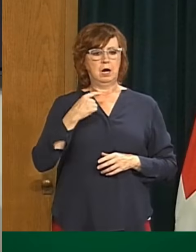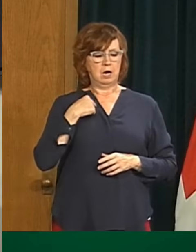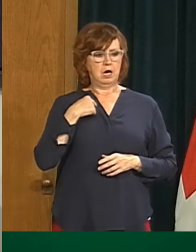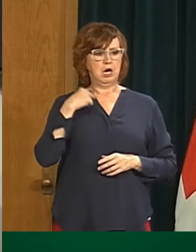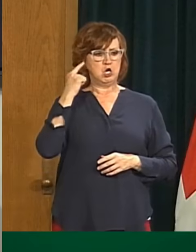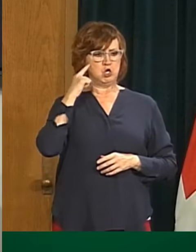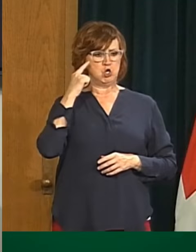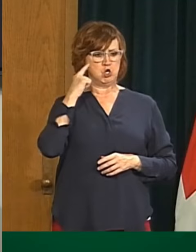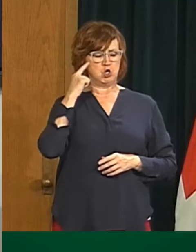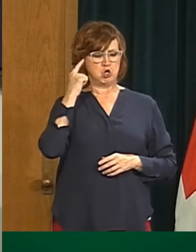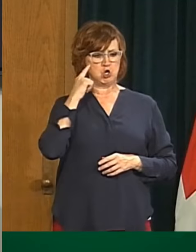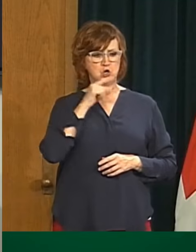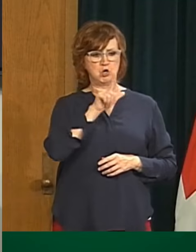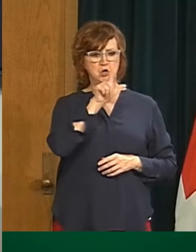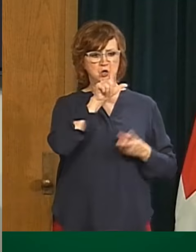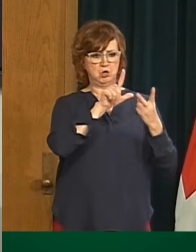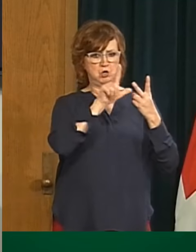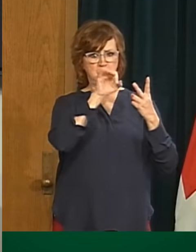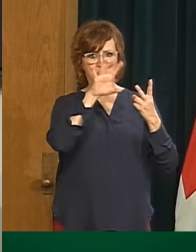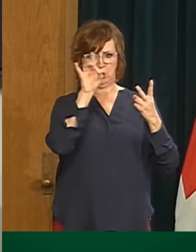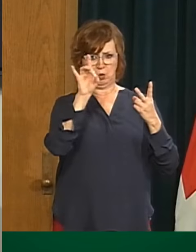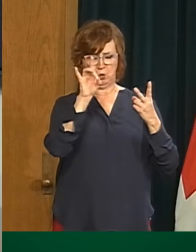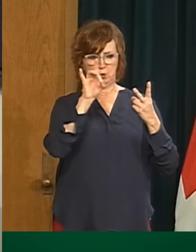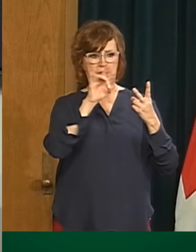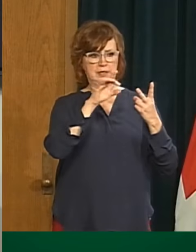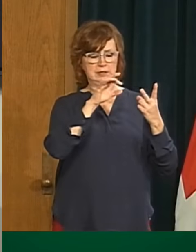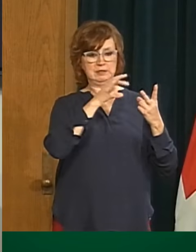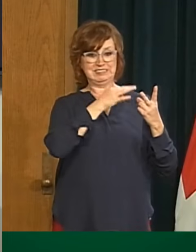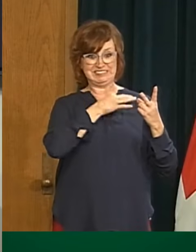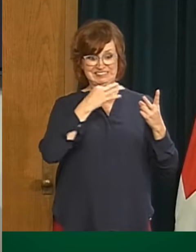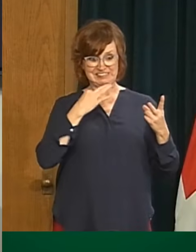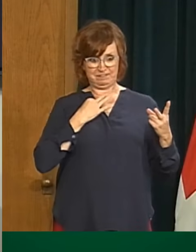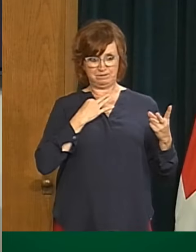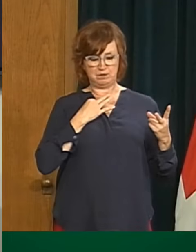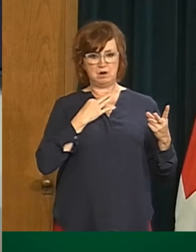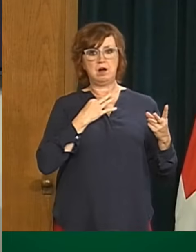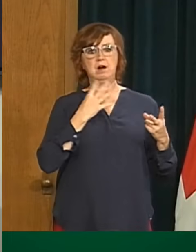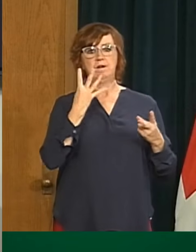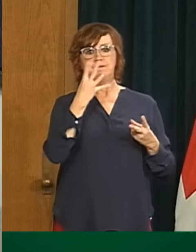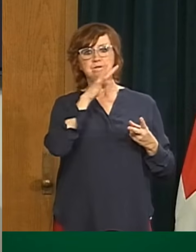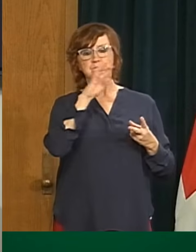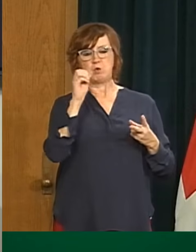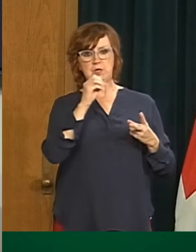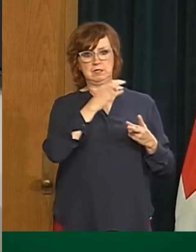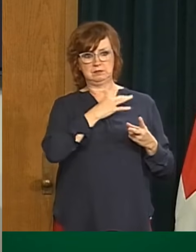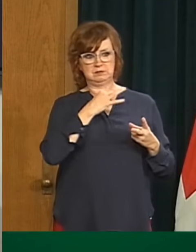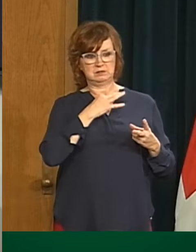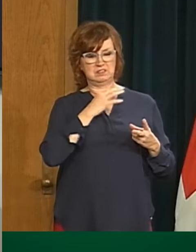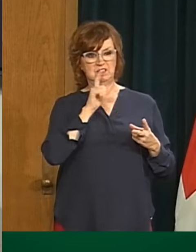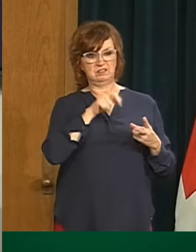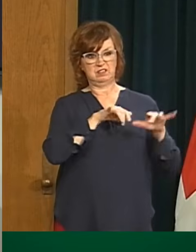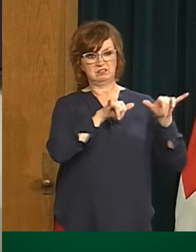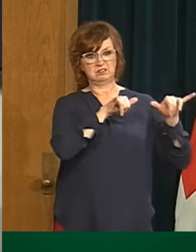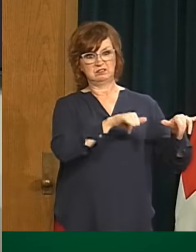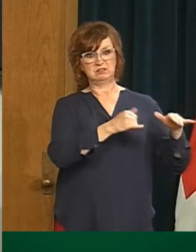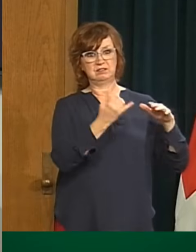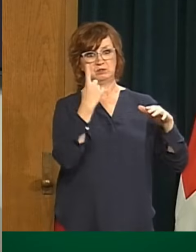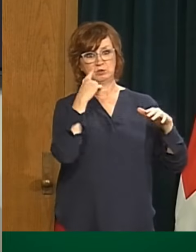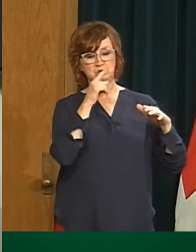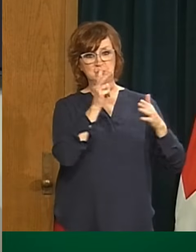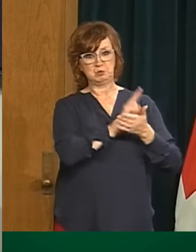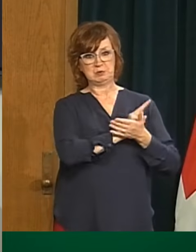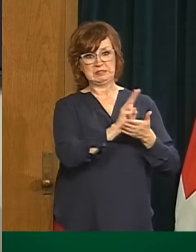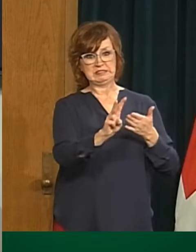outbreak. Now that you have 2 hospital outbreaks, how many staff across the province are currently self-isolating due